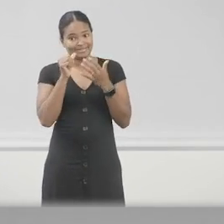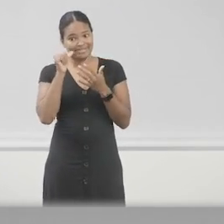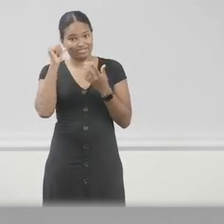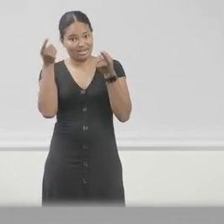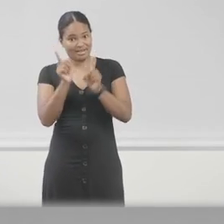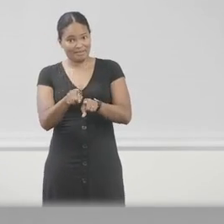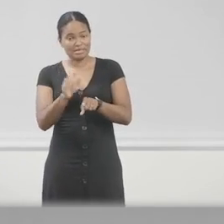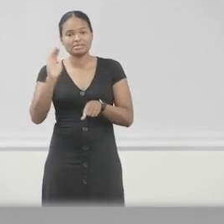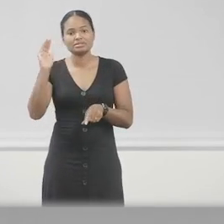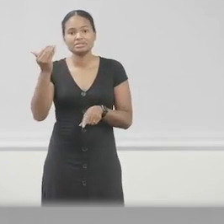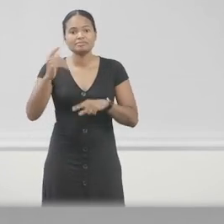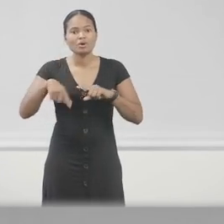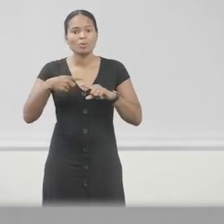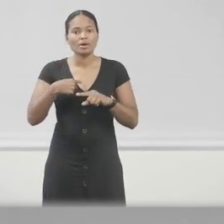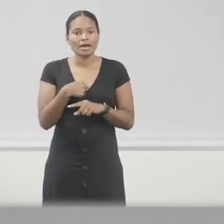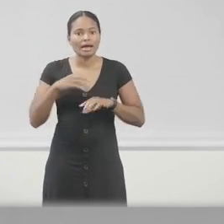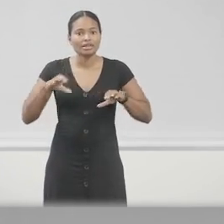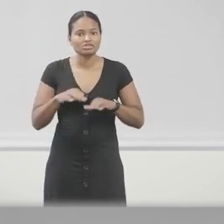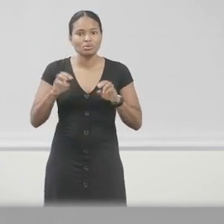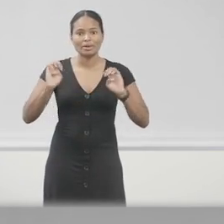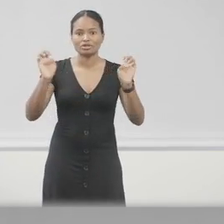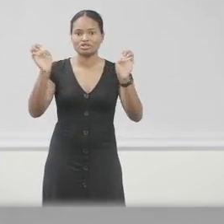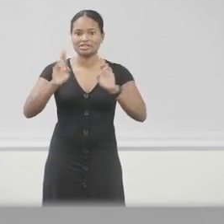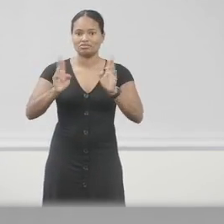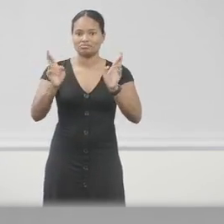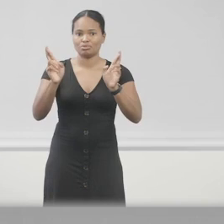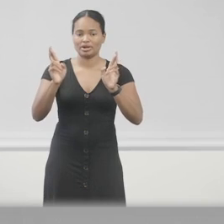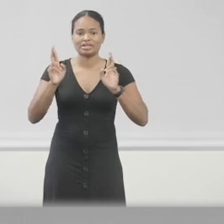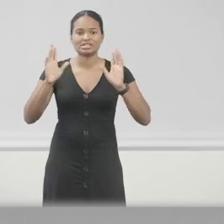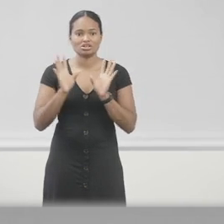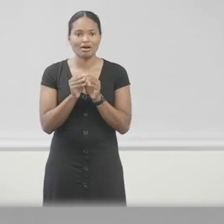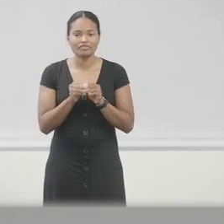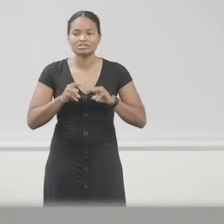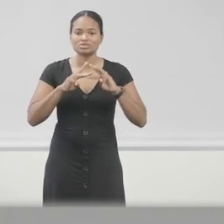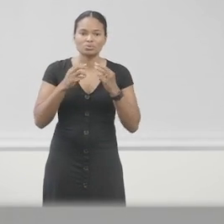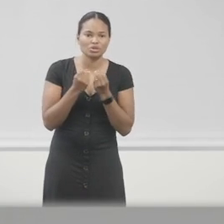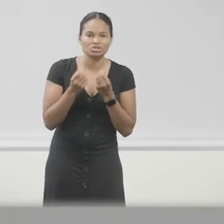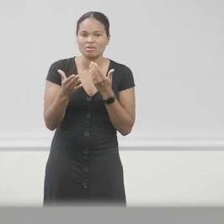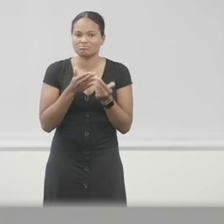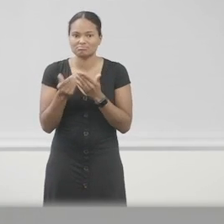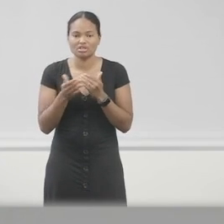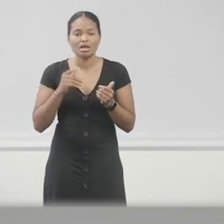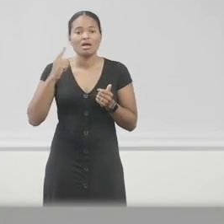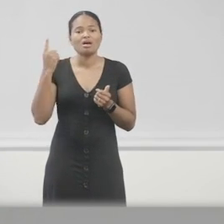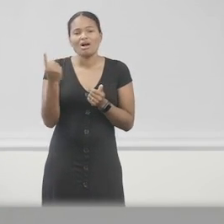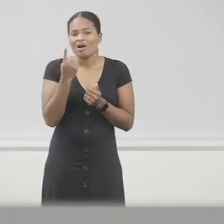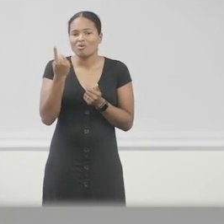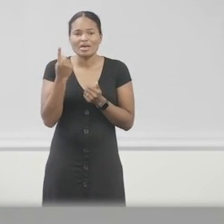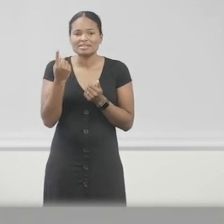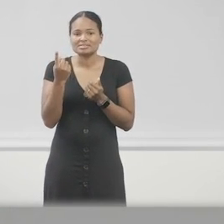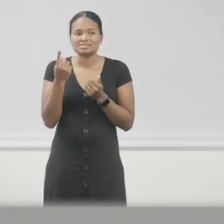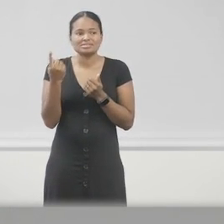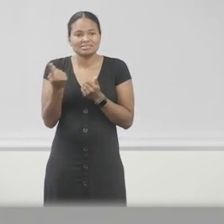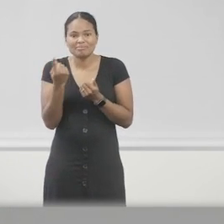like whenever I'm doing an emergency preparedness conference or a workshop, there's always some type of event that makes it